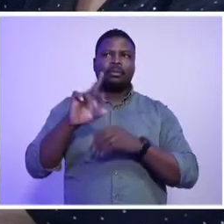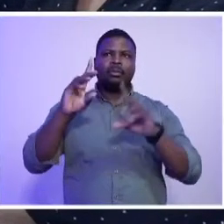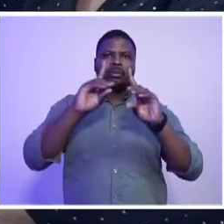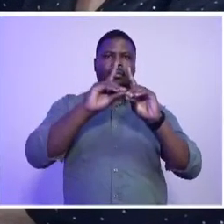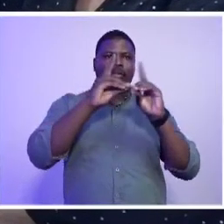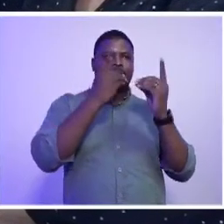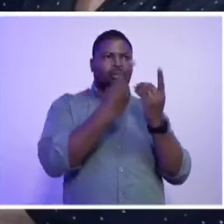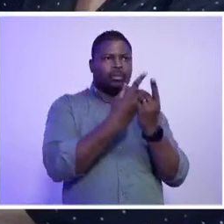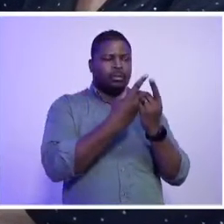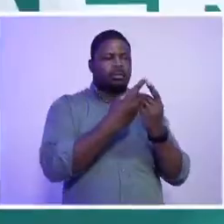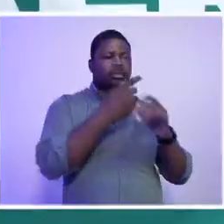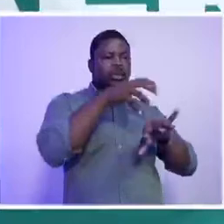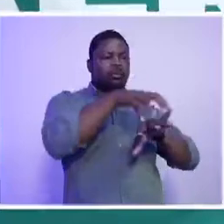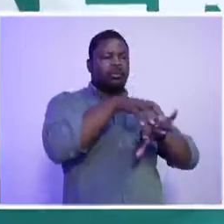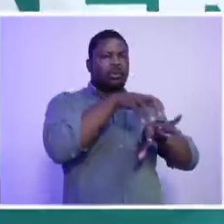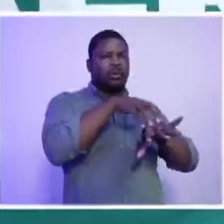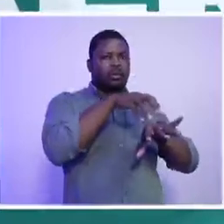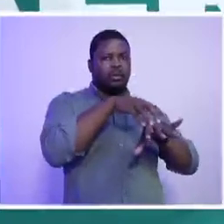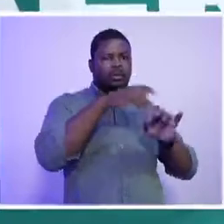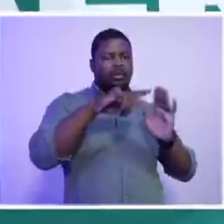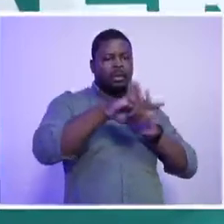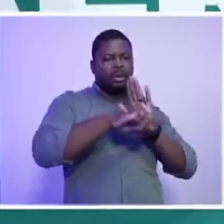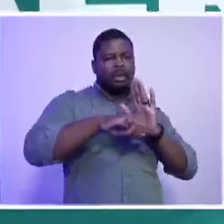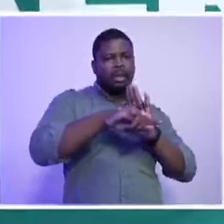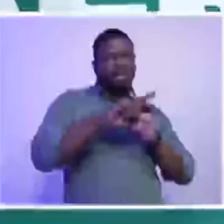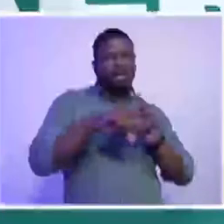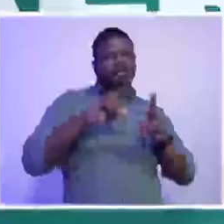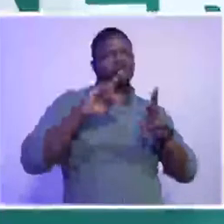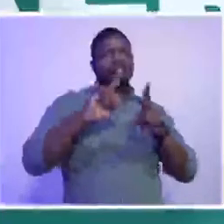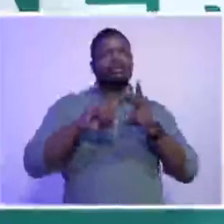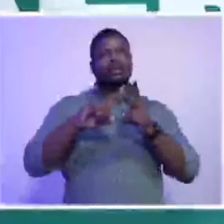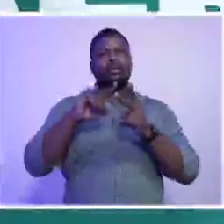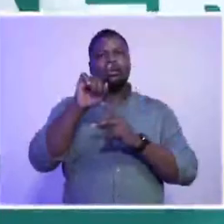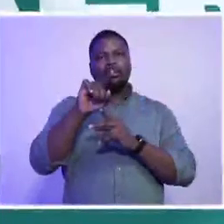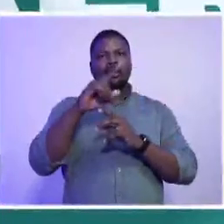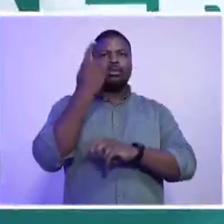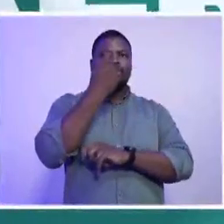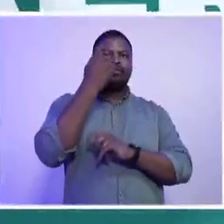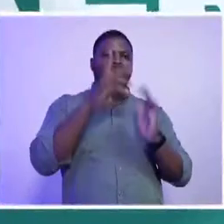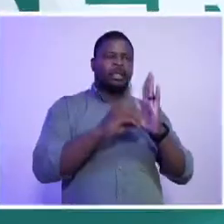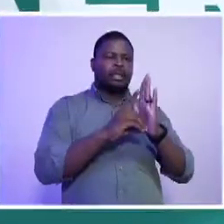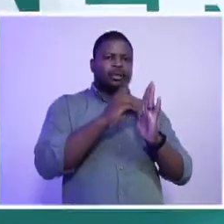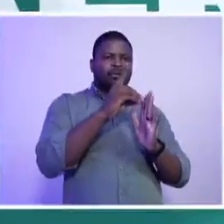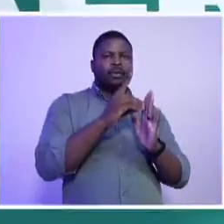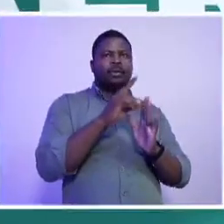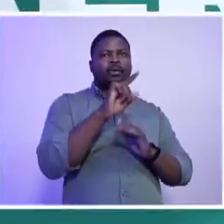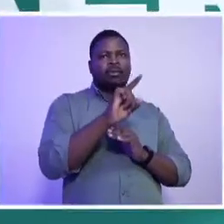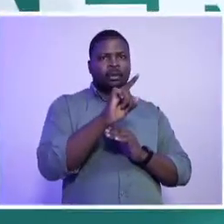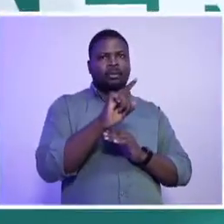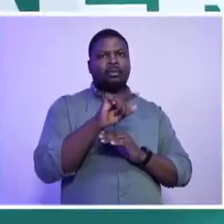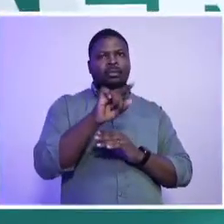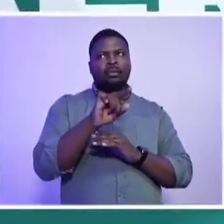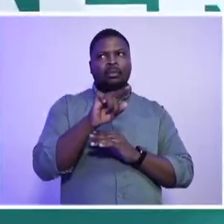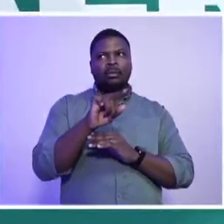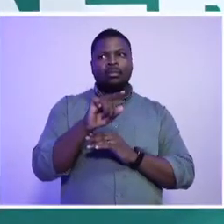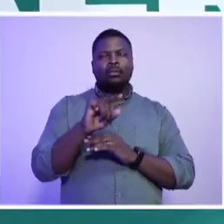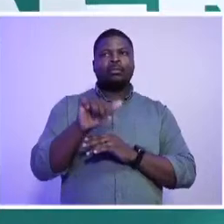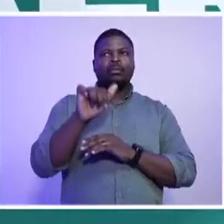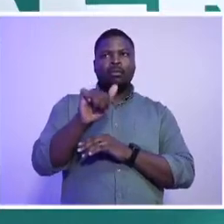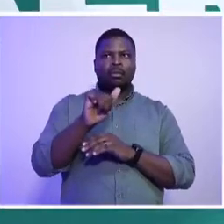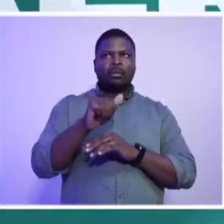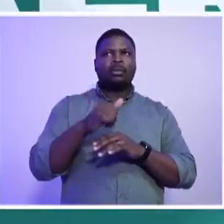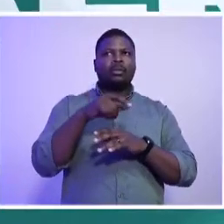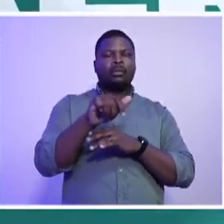Department of Agriculture, Land Reform and Rural Development Agricultural